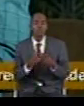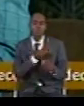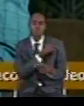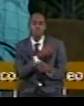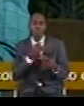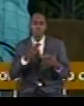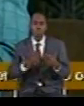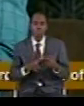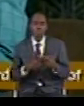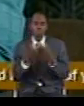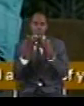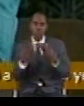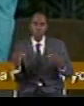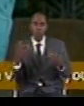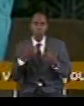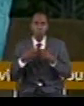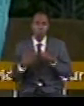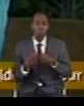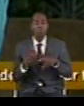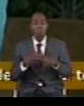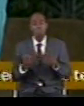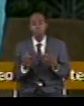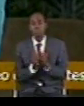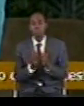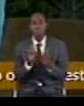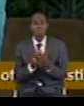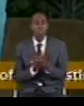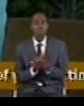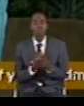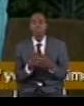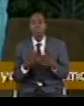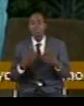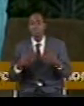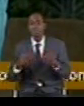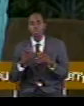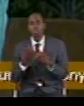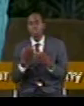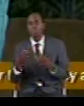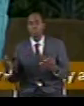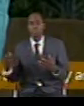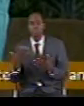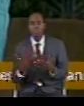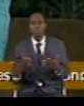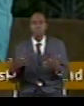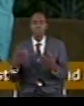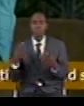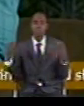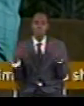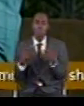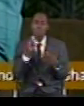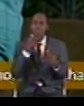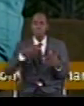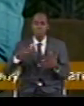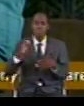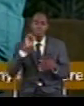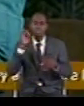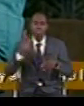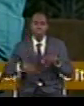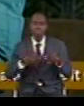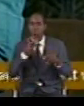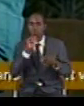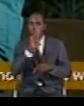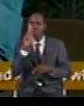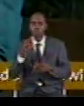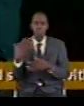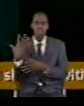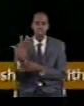with that, despite several physiotherapy, the pain remained there. She could not stretch the hand, according to her.